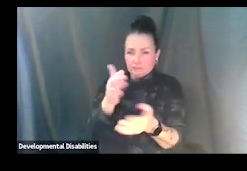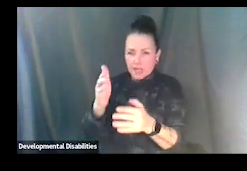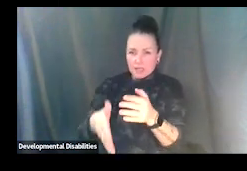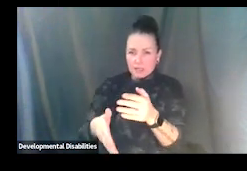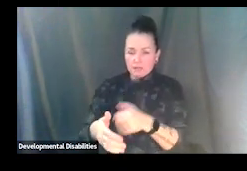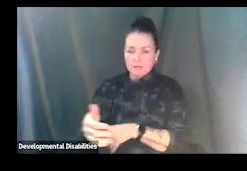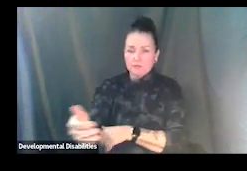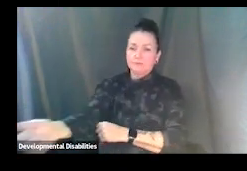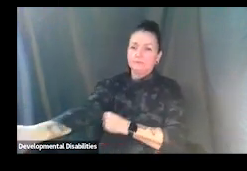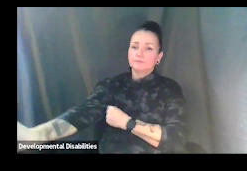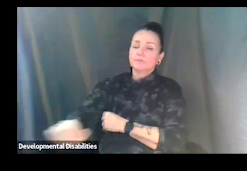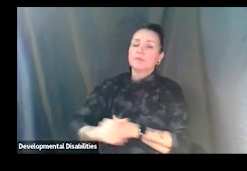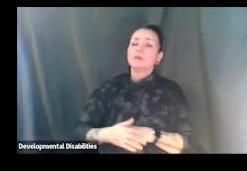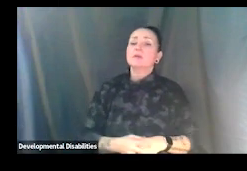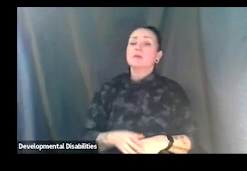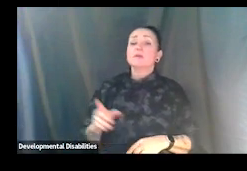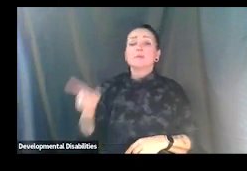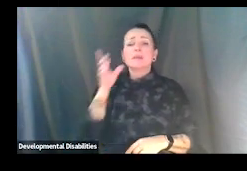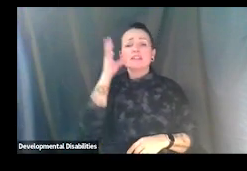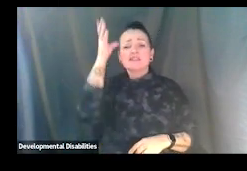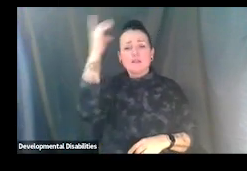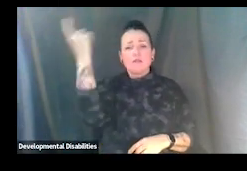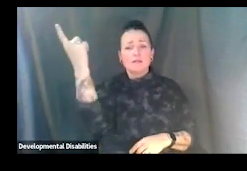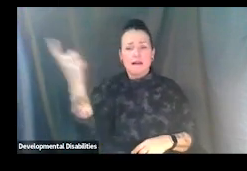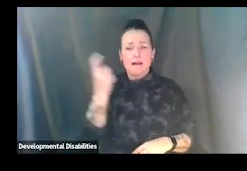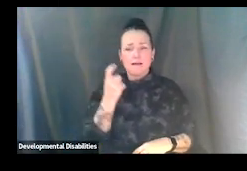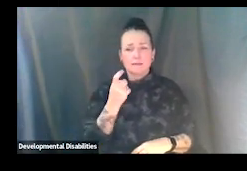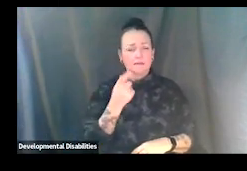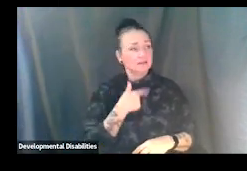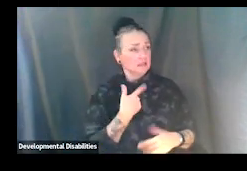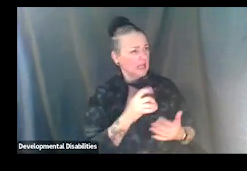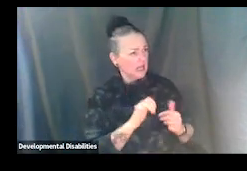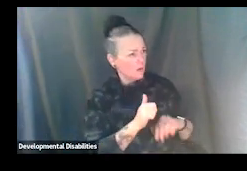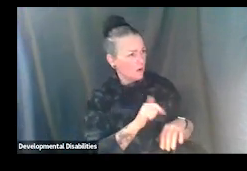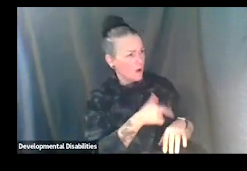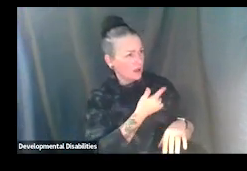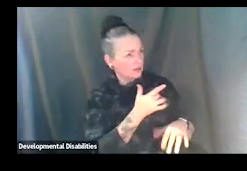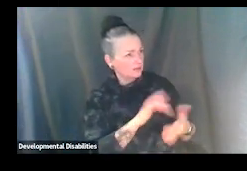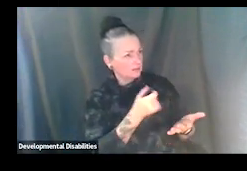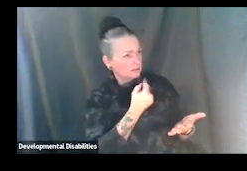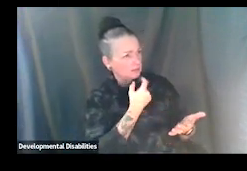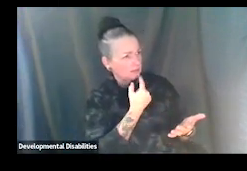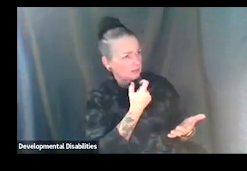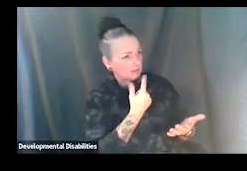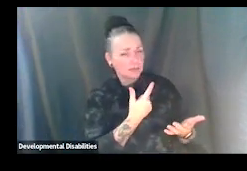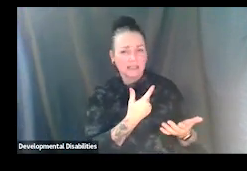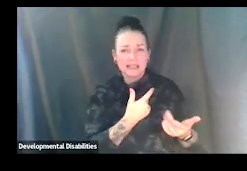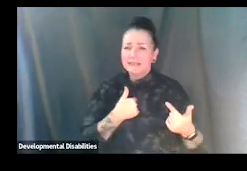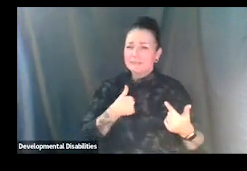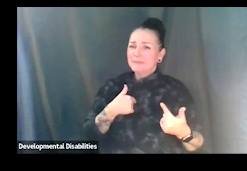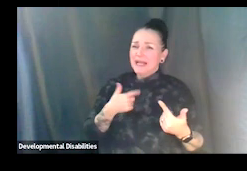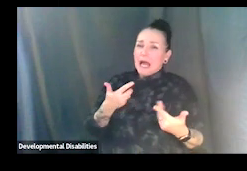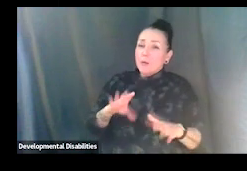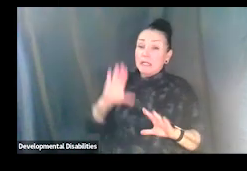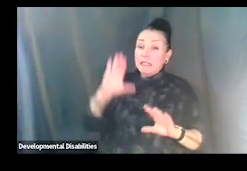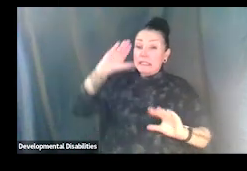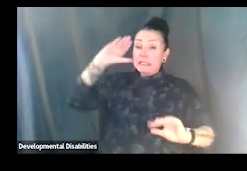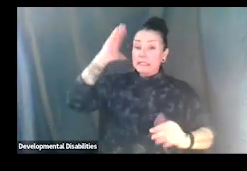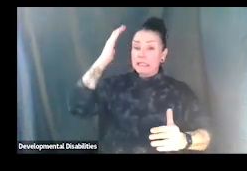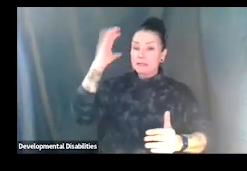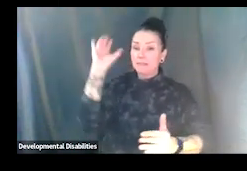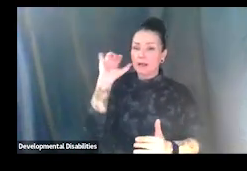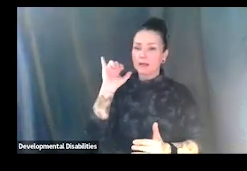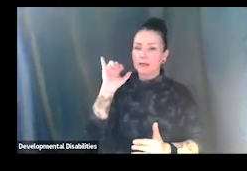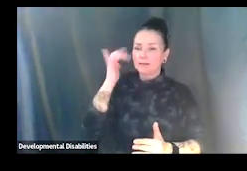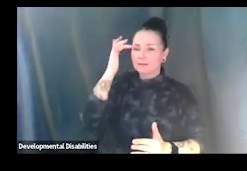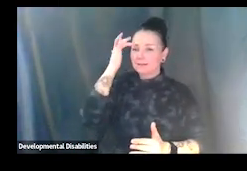Alice, is to say, they should take it as long as they need to take it. And, that we should periodically think about taking people off and make sure